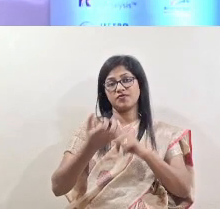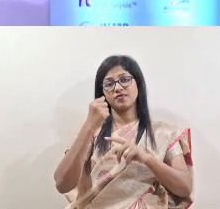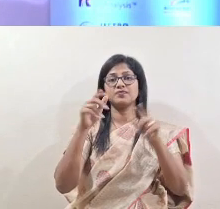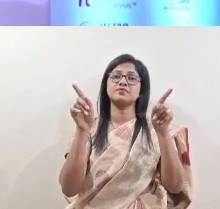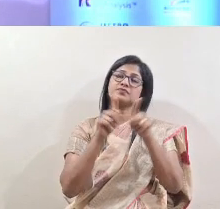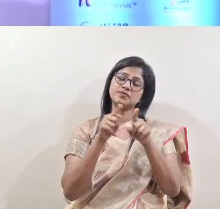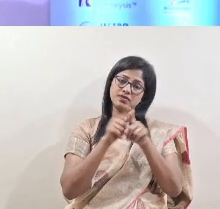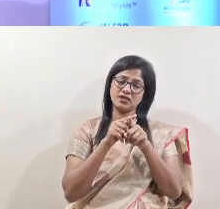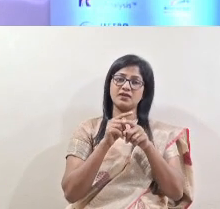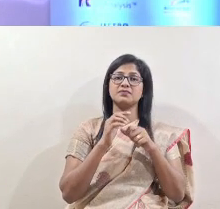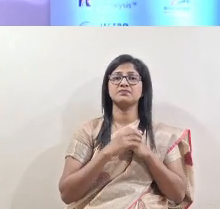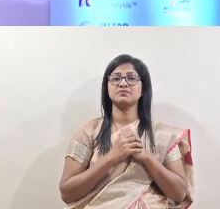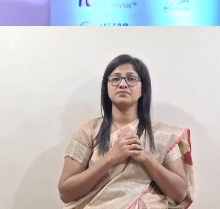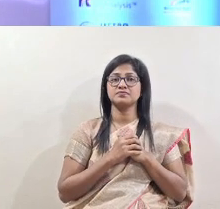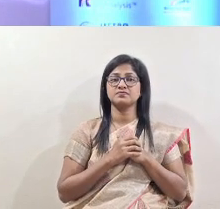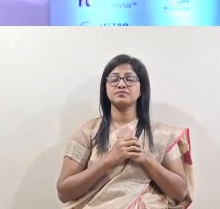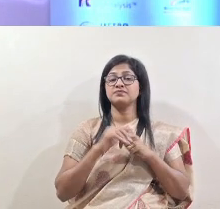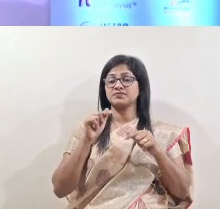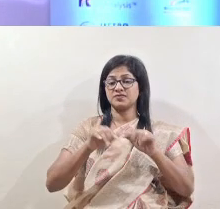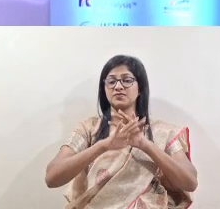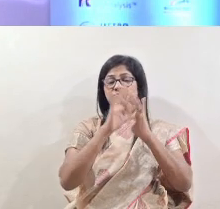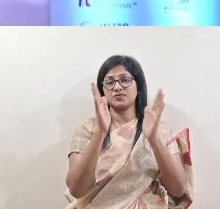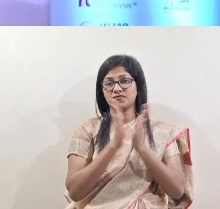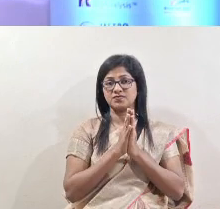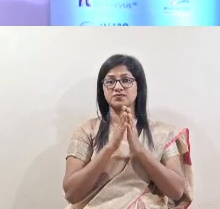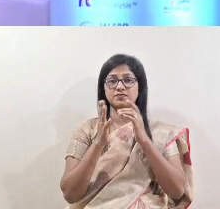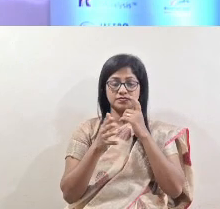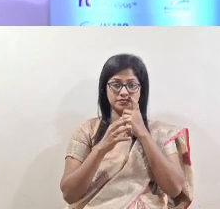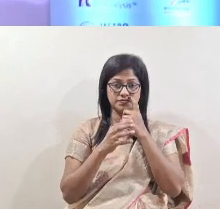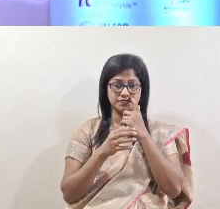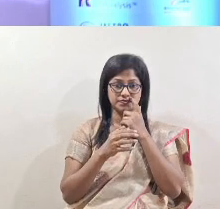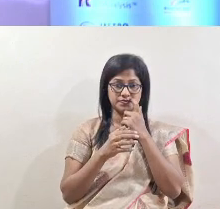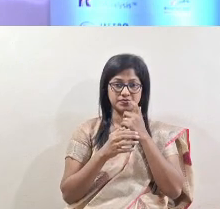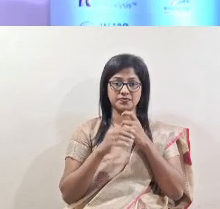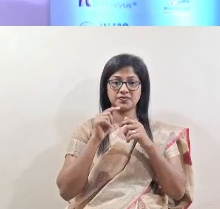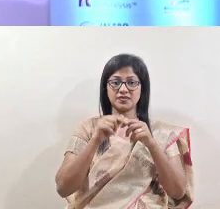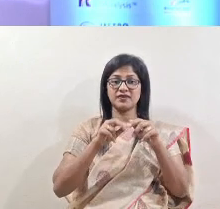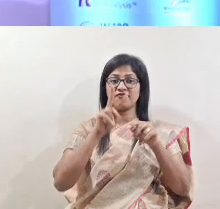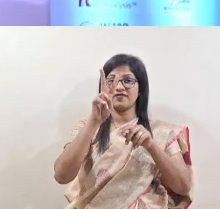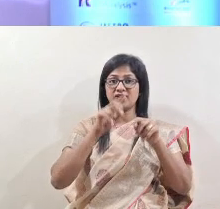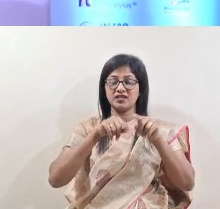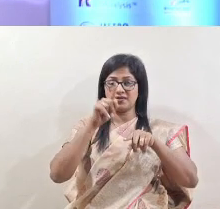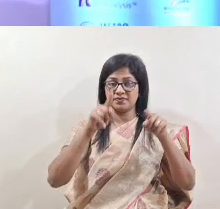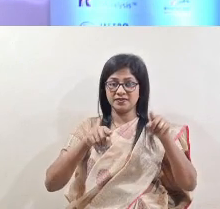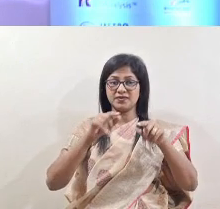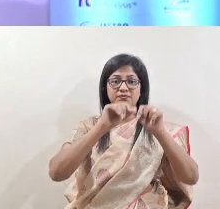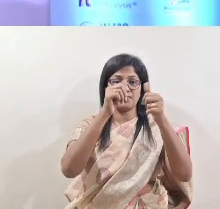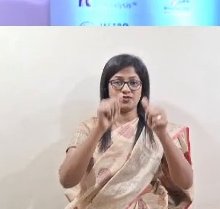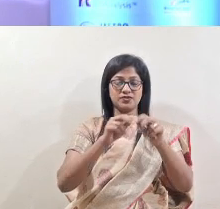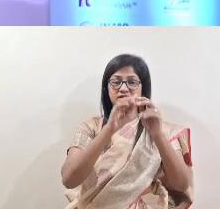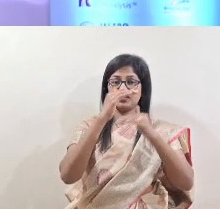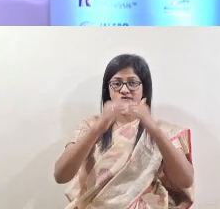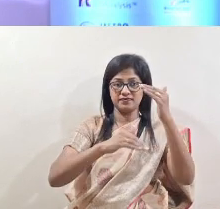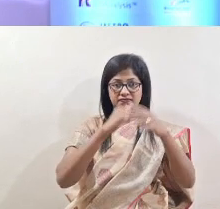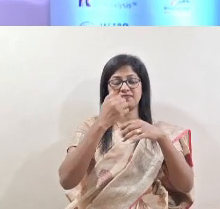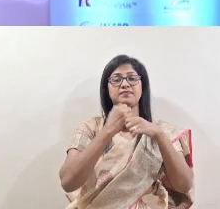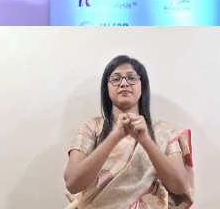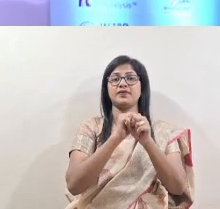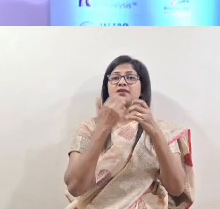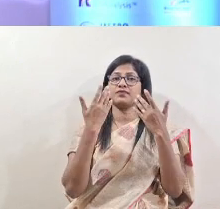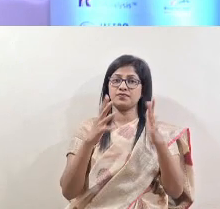the same outcome. So with all these tests, the variables for model development was